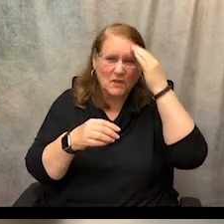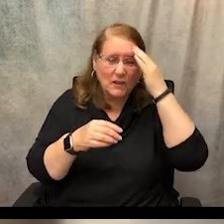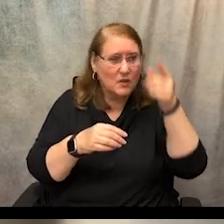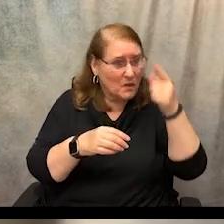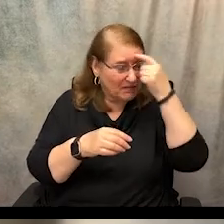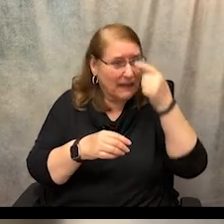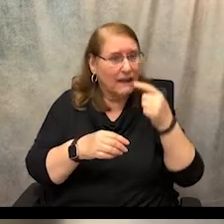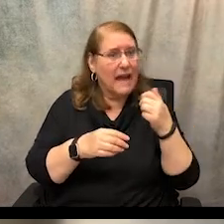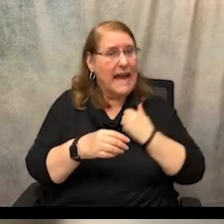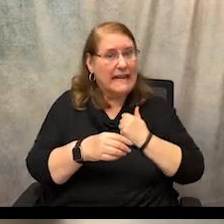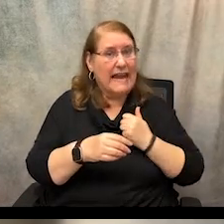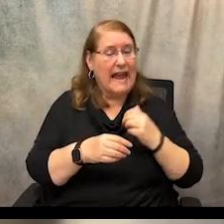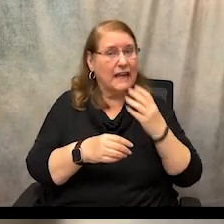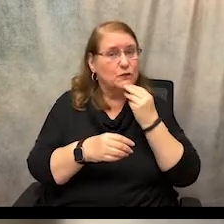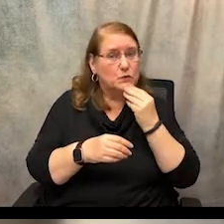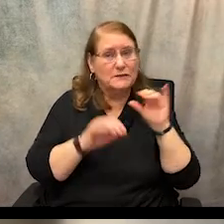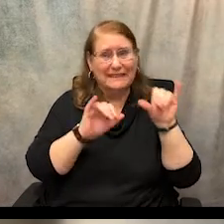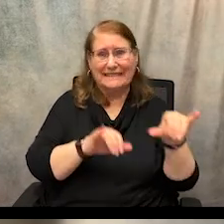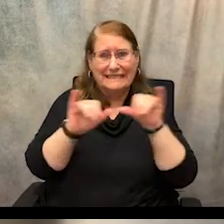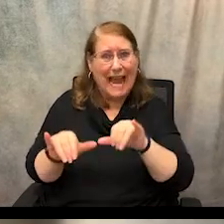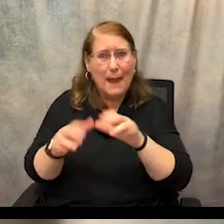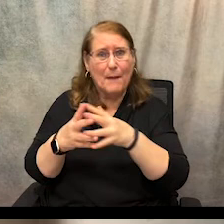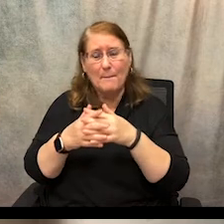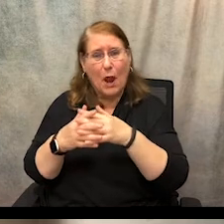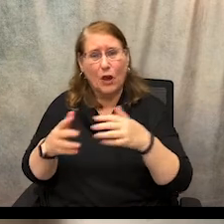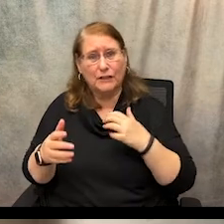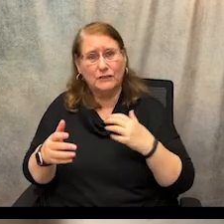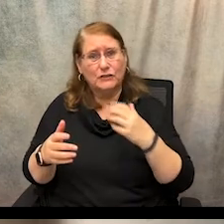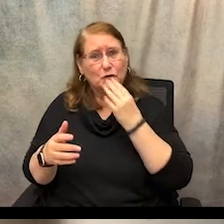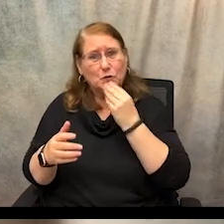or less or just as assimilationist as American Jews?